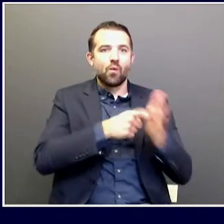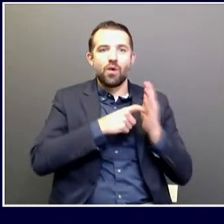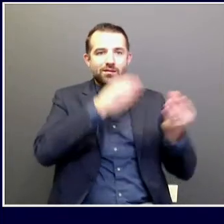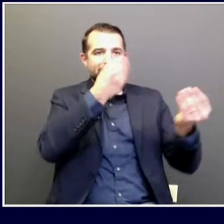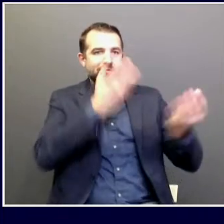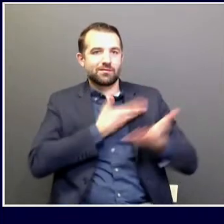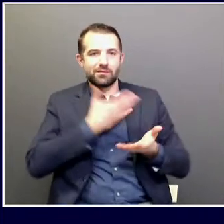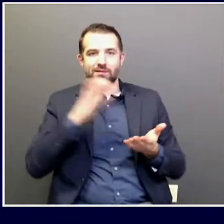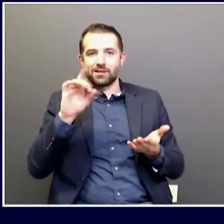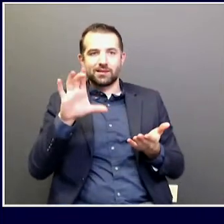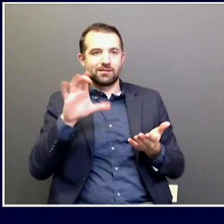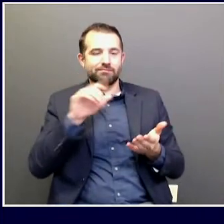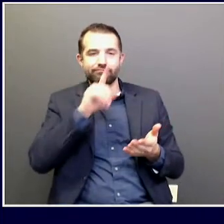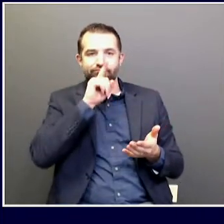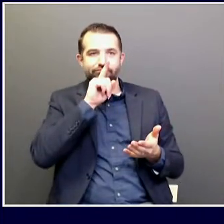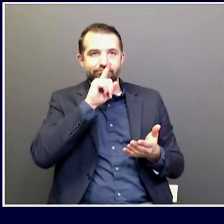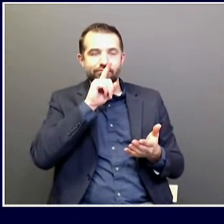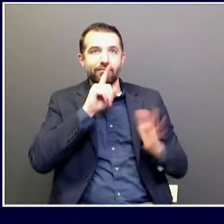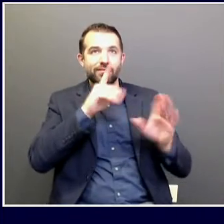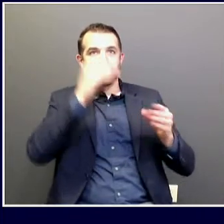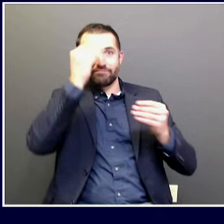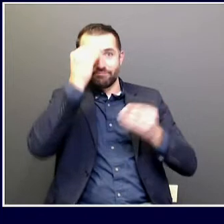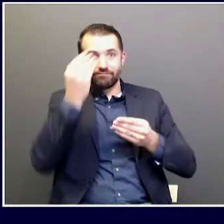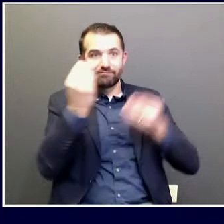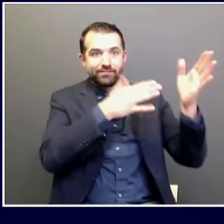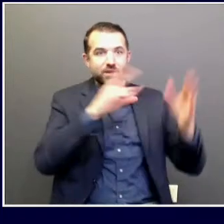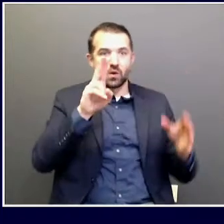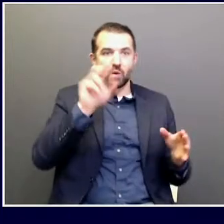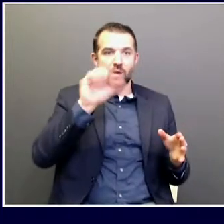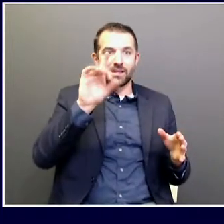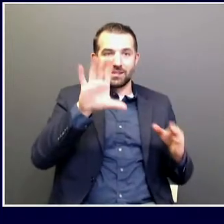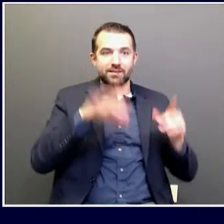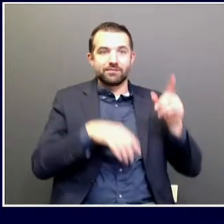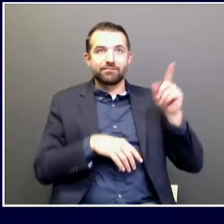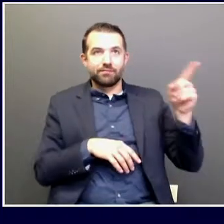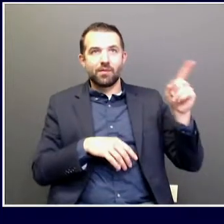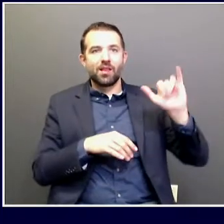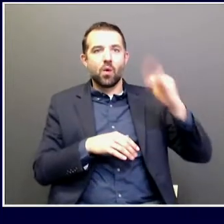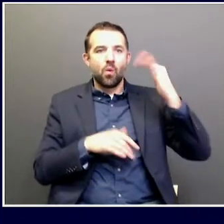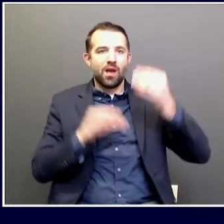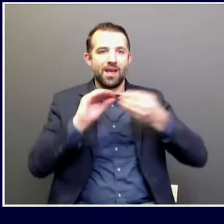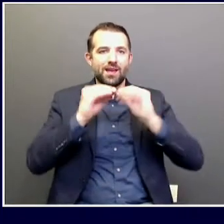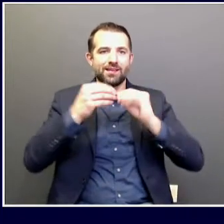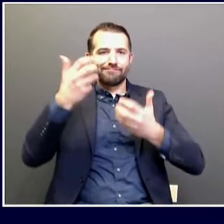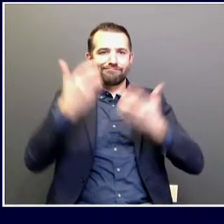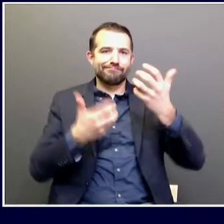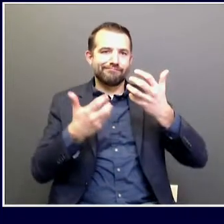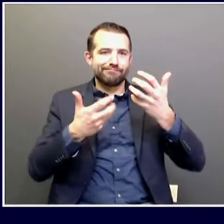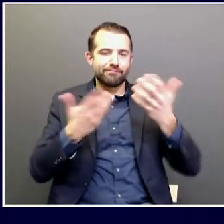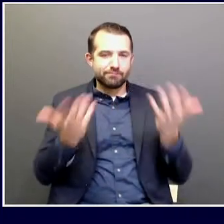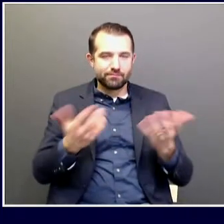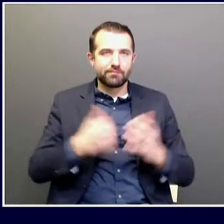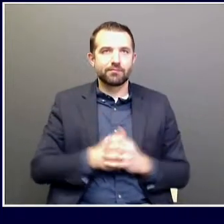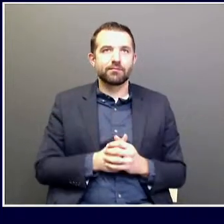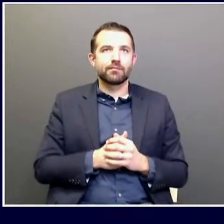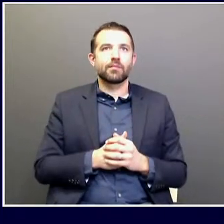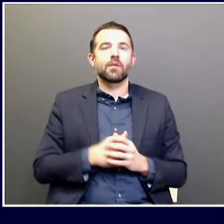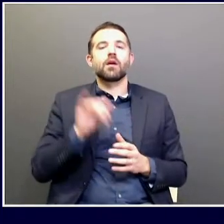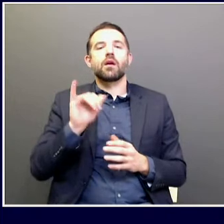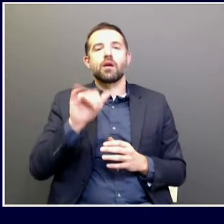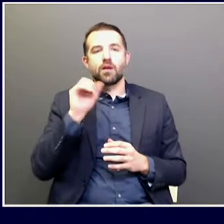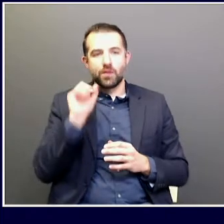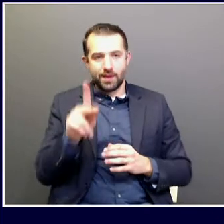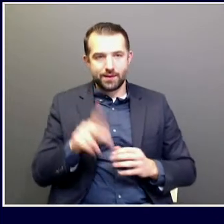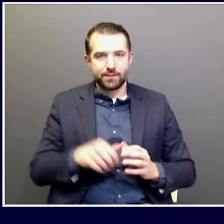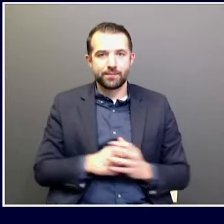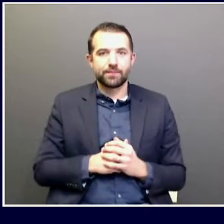the US CDC, and that accounts for the difference. Thank you very much. Now, this is for whoever wants to take it, but and I know we don't like